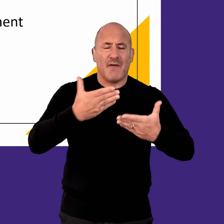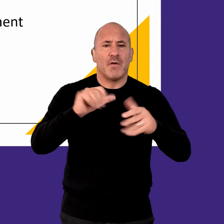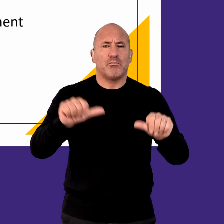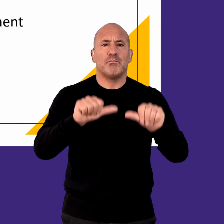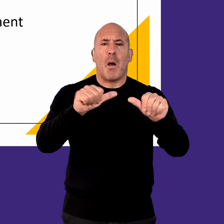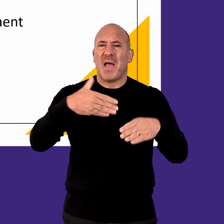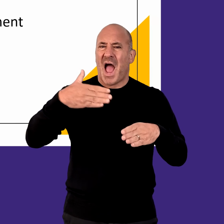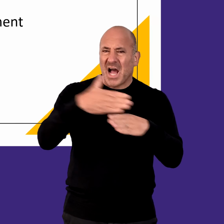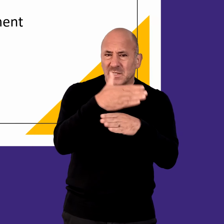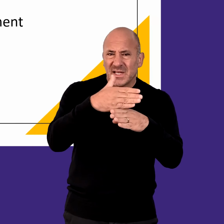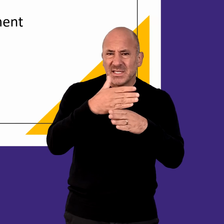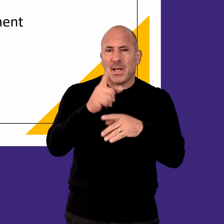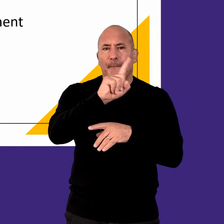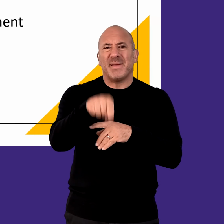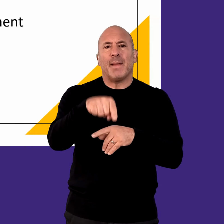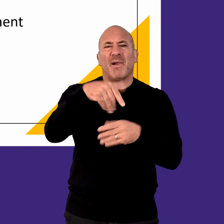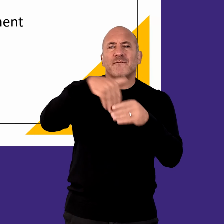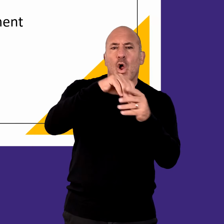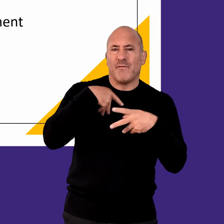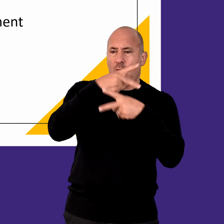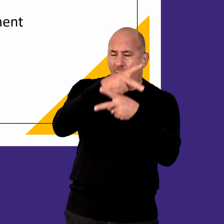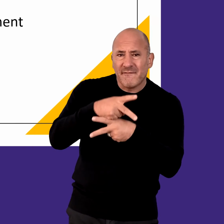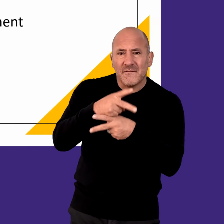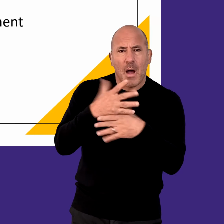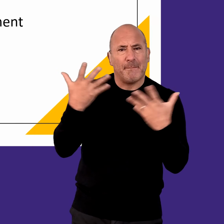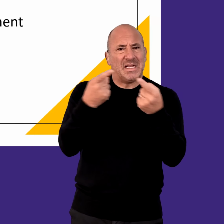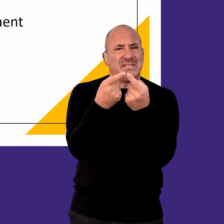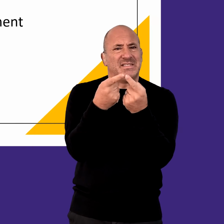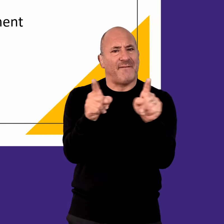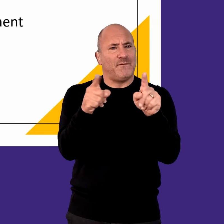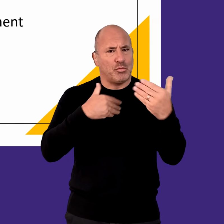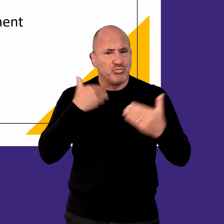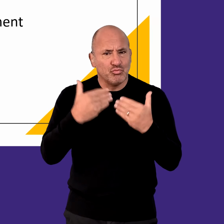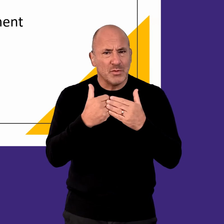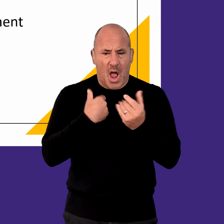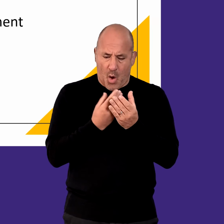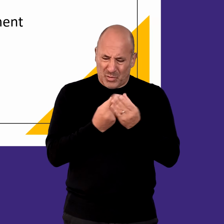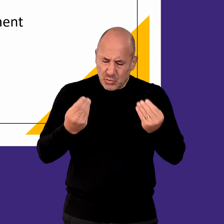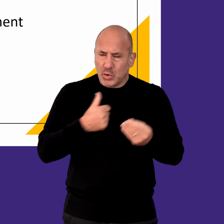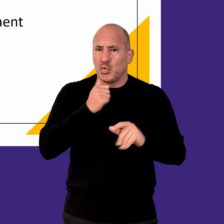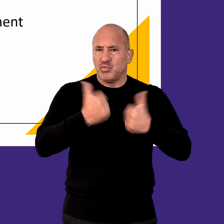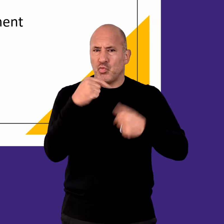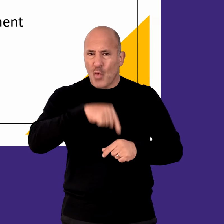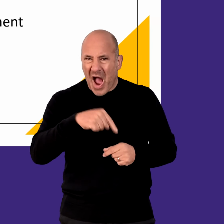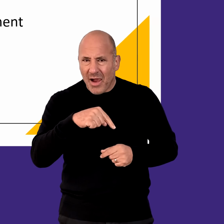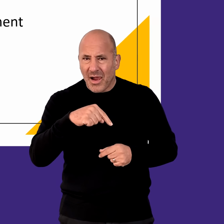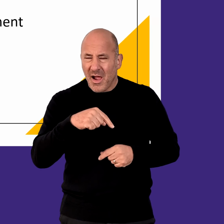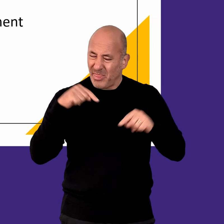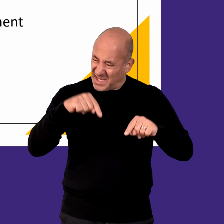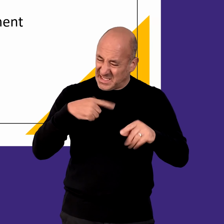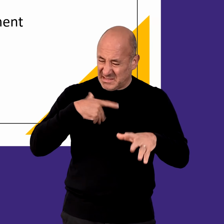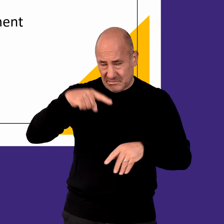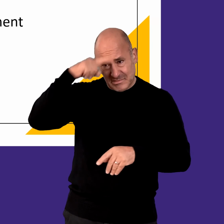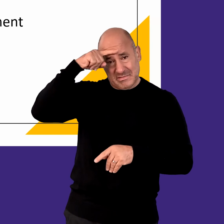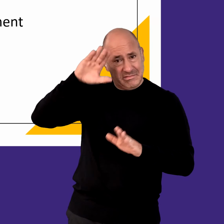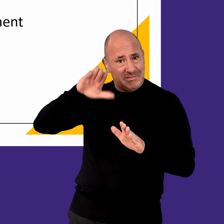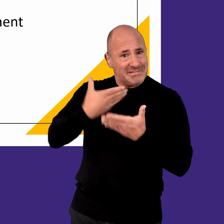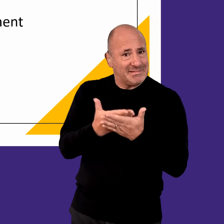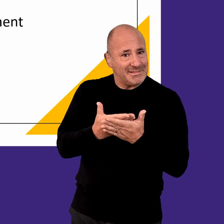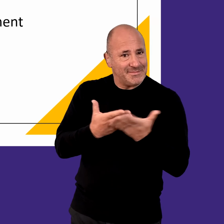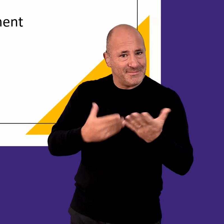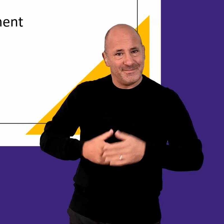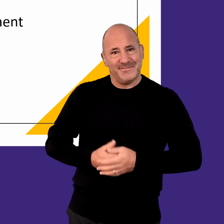the responsibility to deliver effective activity, to look after the people involved, to make a difference with what we do, to make best